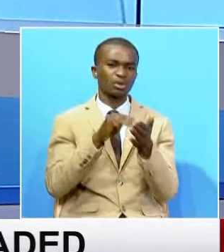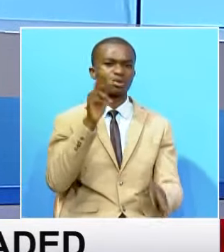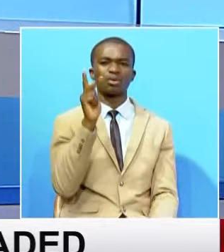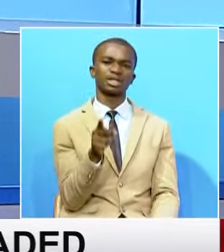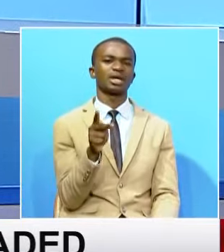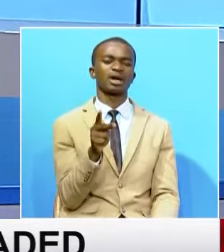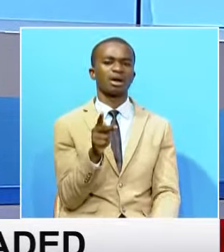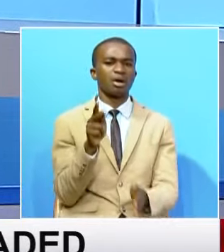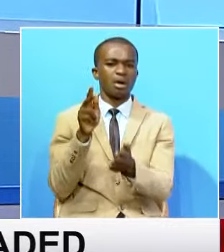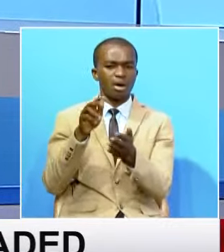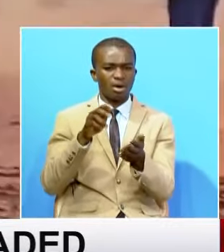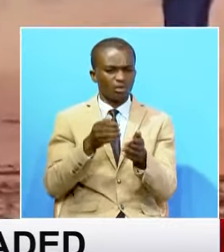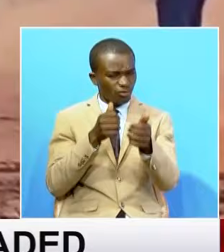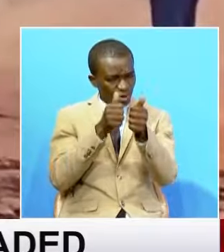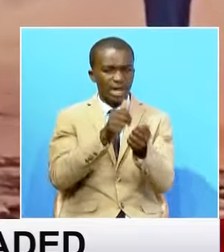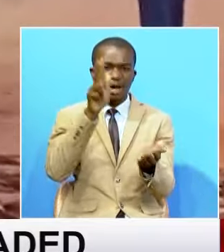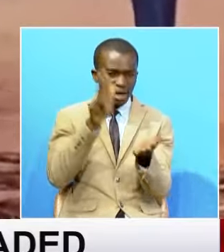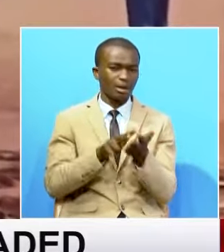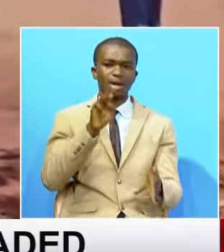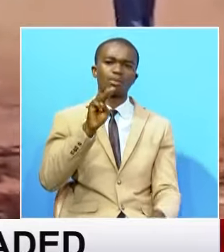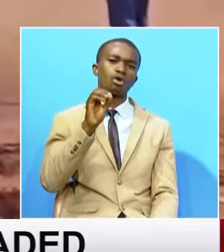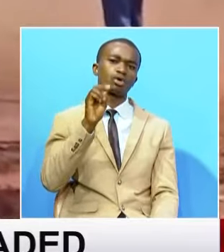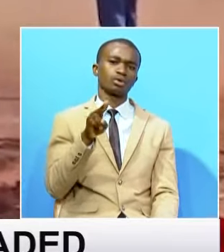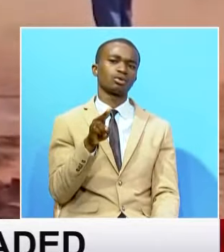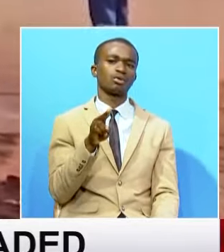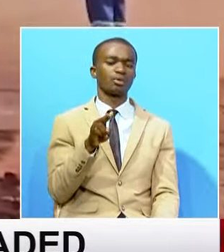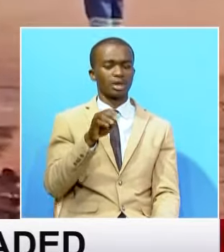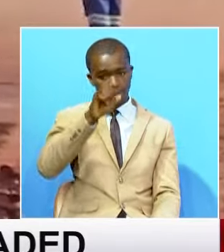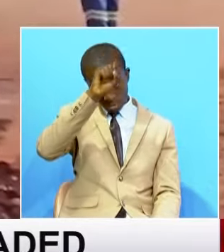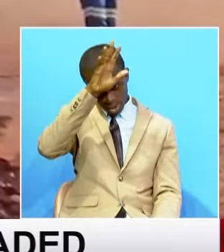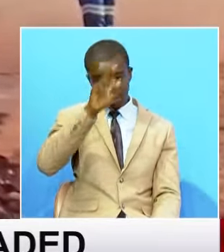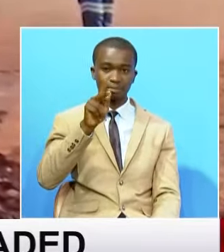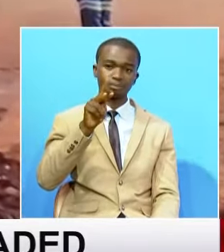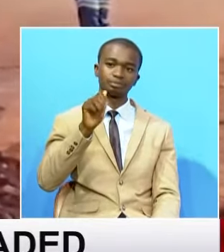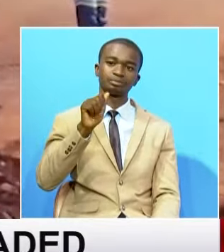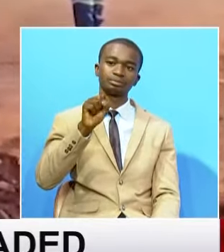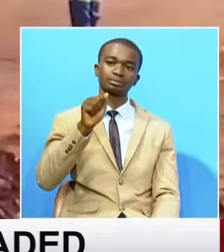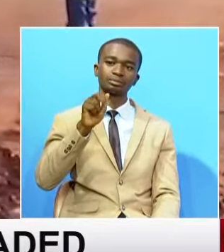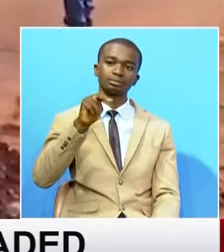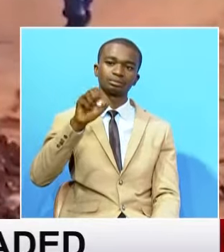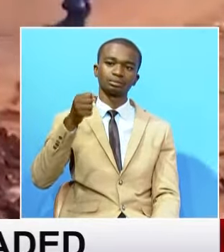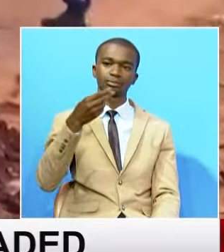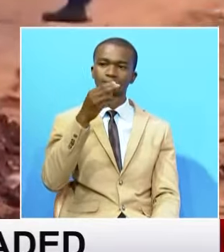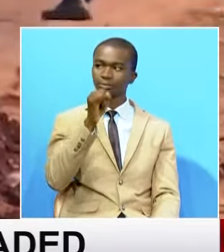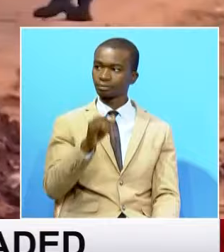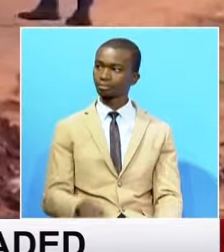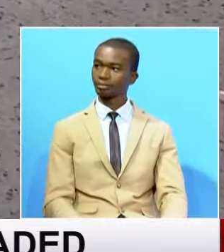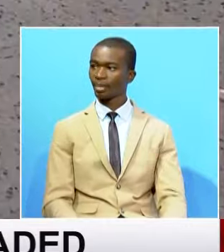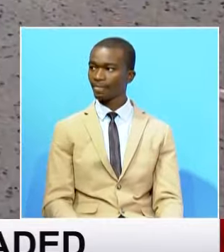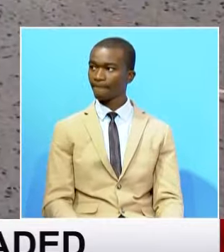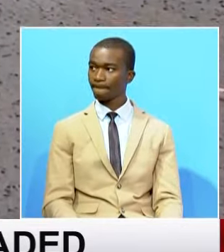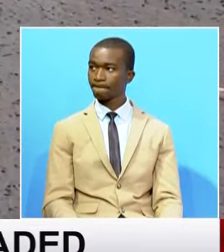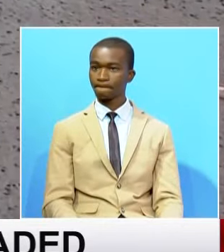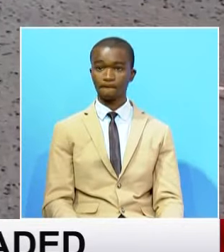by Jennifer Mutoshi. That's the 2024 construction and upgrading of 31.65 kilometers.